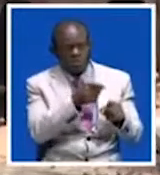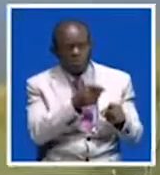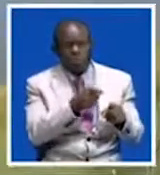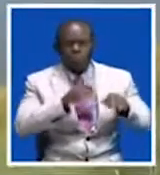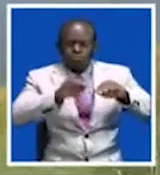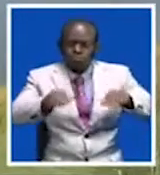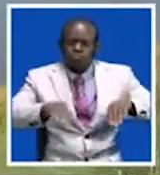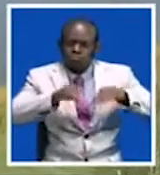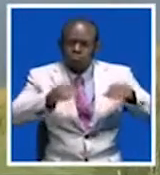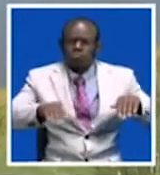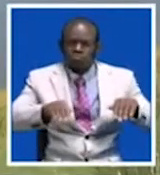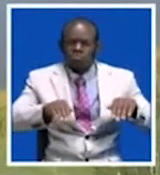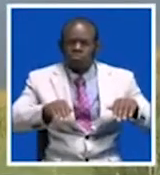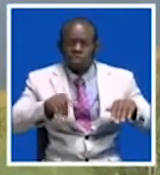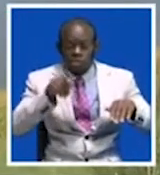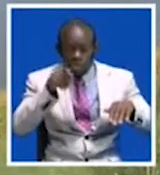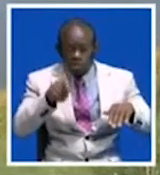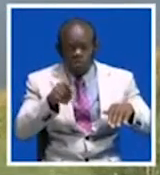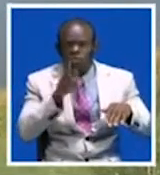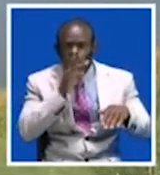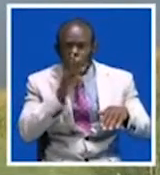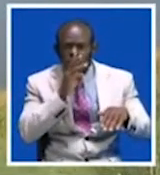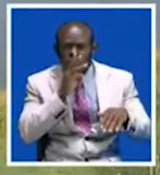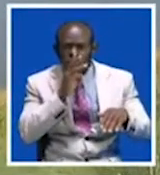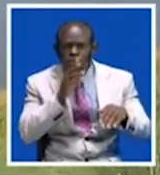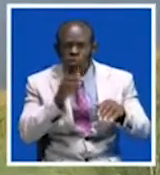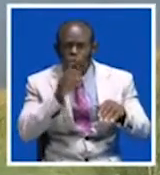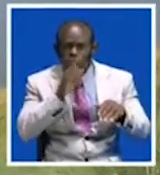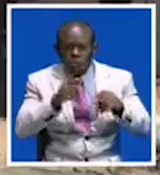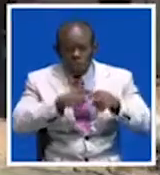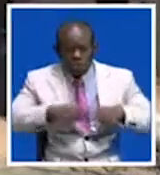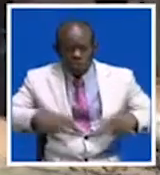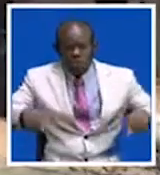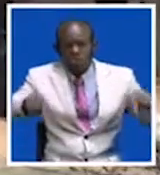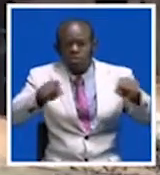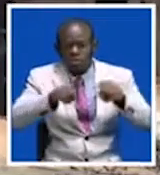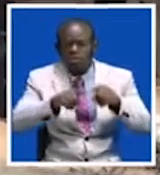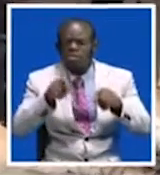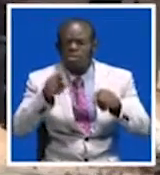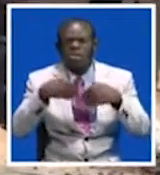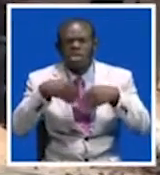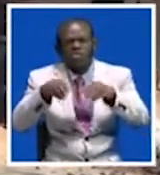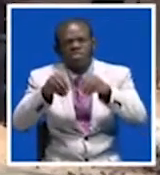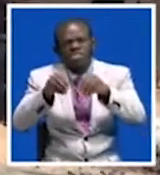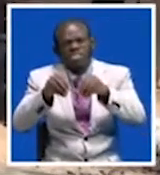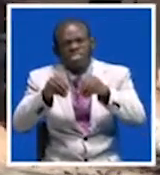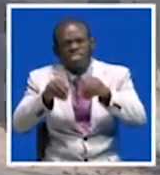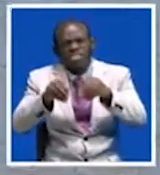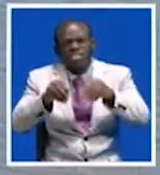a bit of some mud. Now he was stuck. So this guy was trying to retrieve